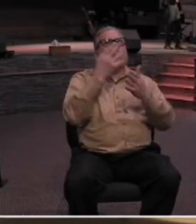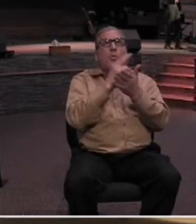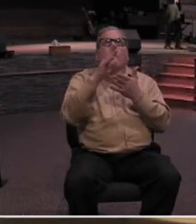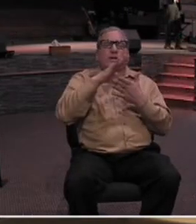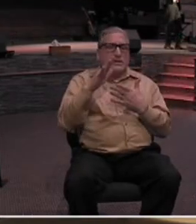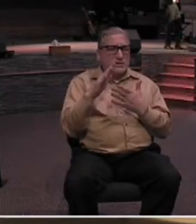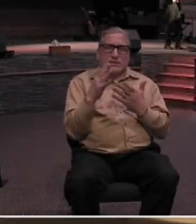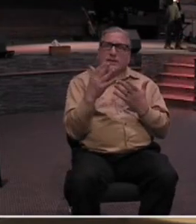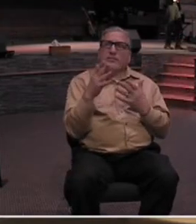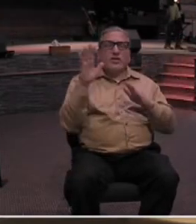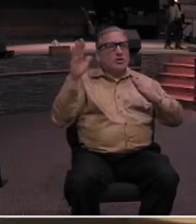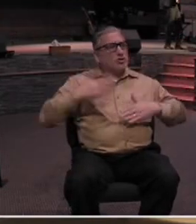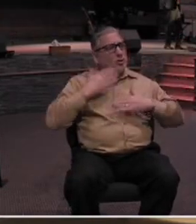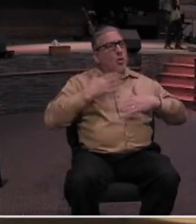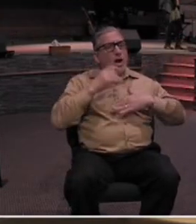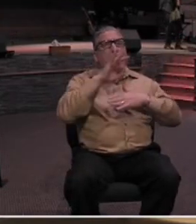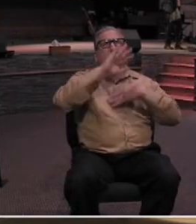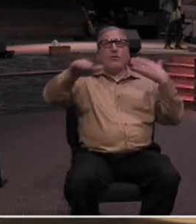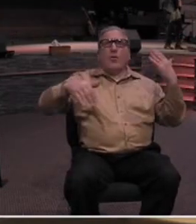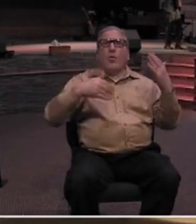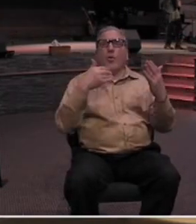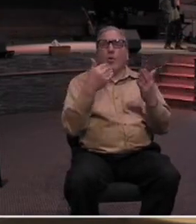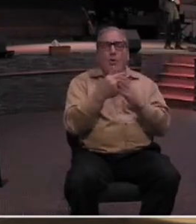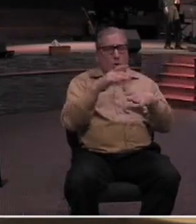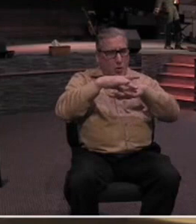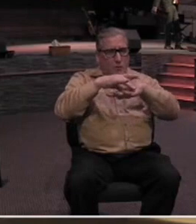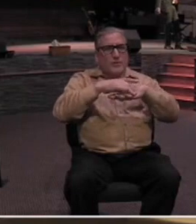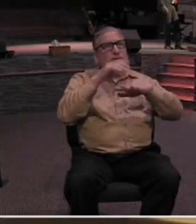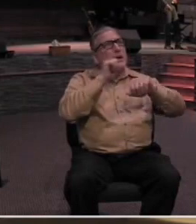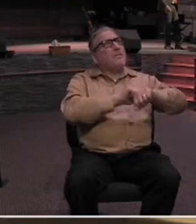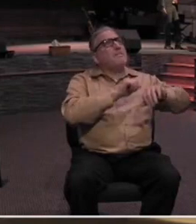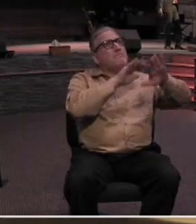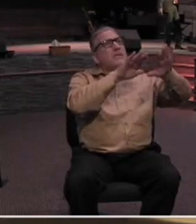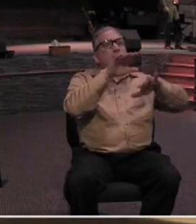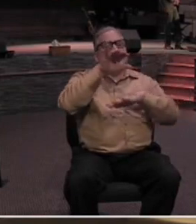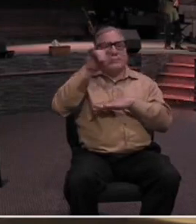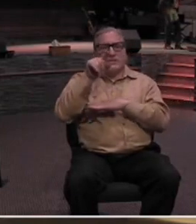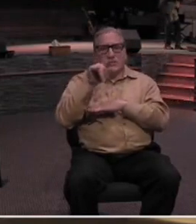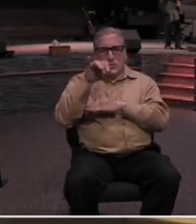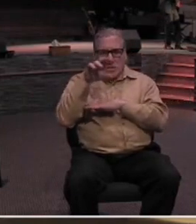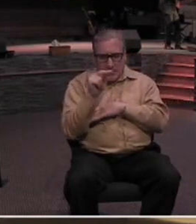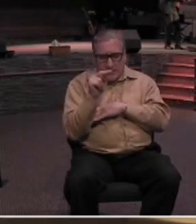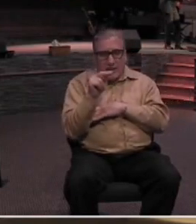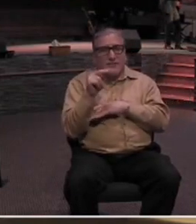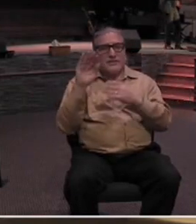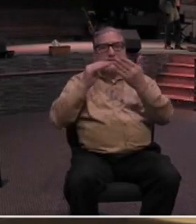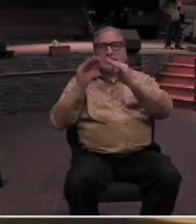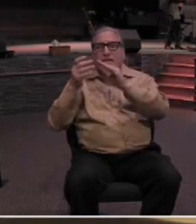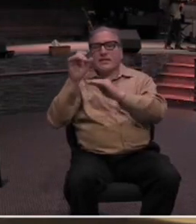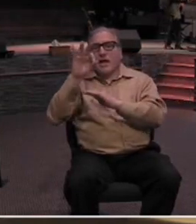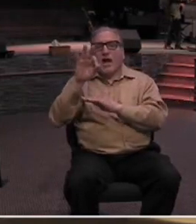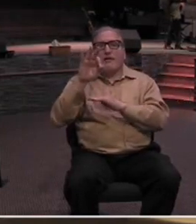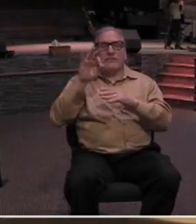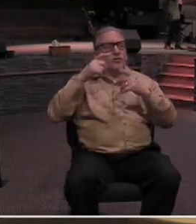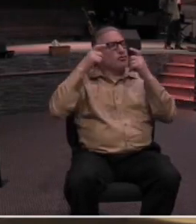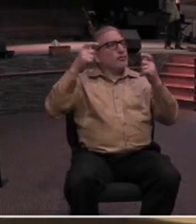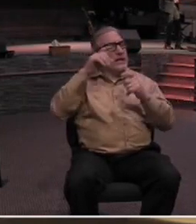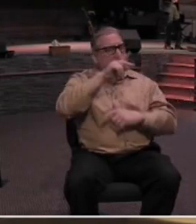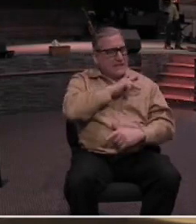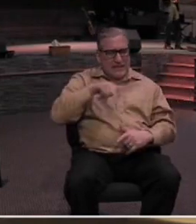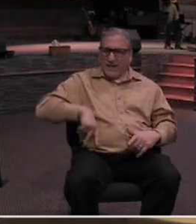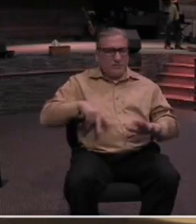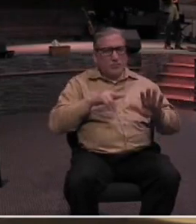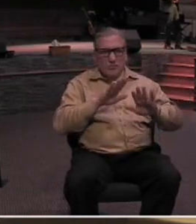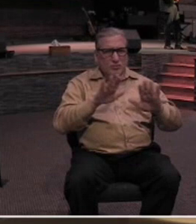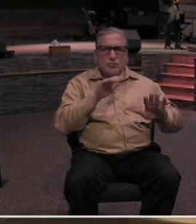The joy of the whole earth is Mount Zion, on the sides of the north, the city of the great king." No, that's not what